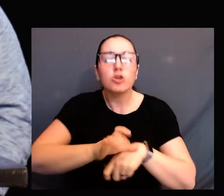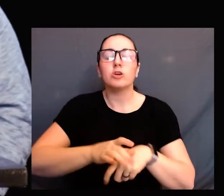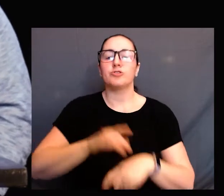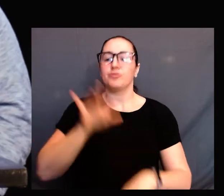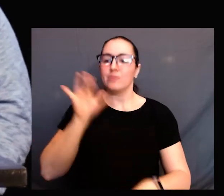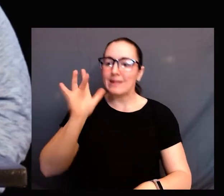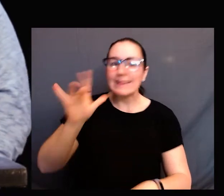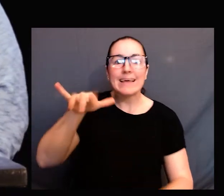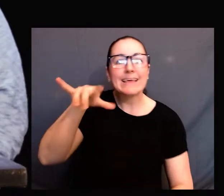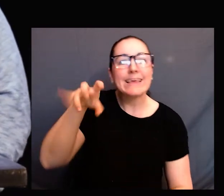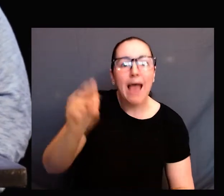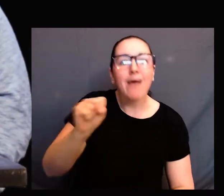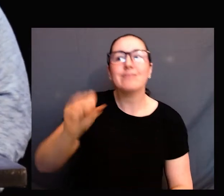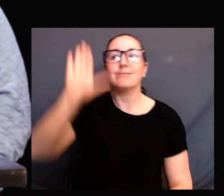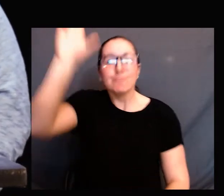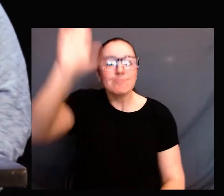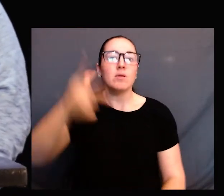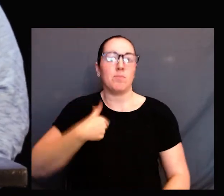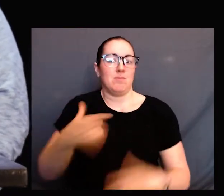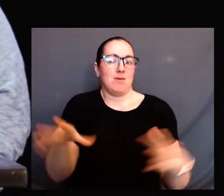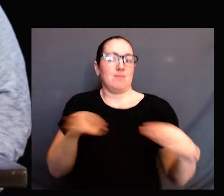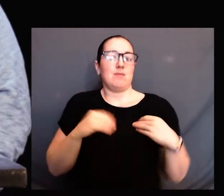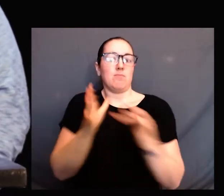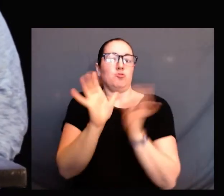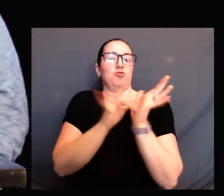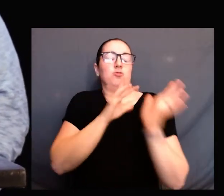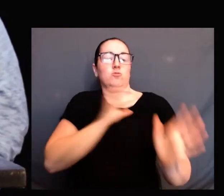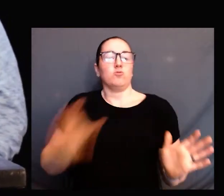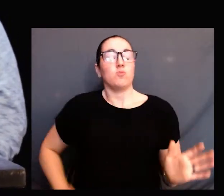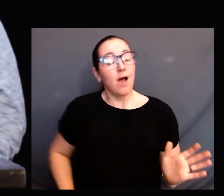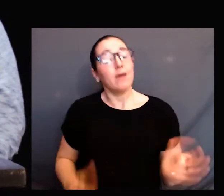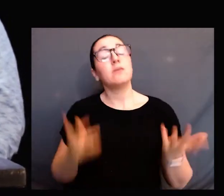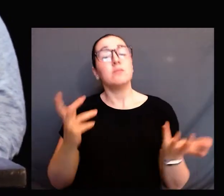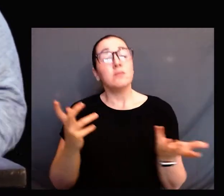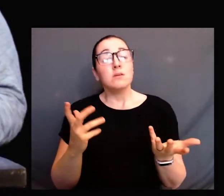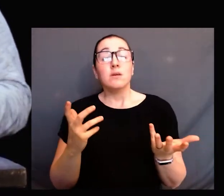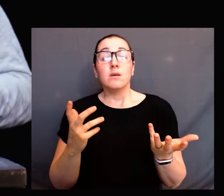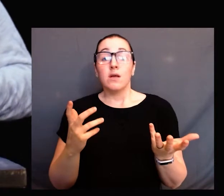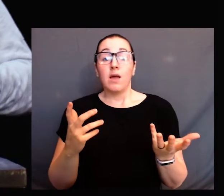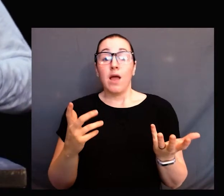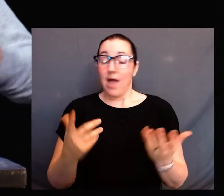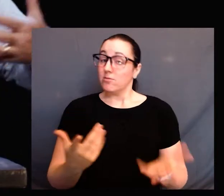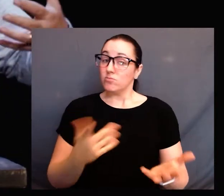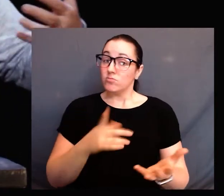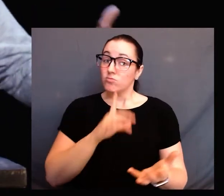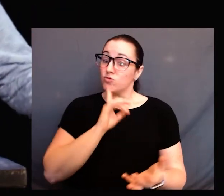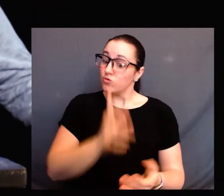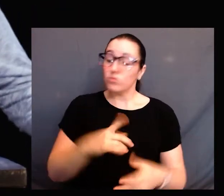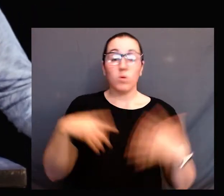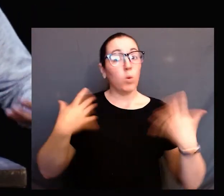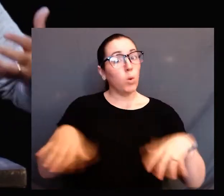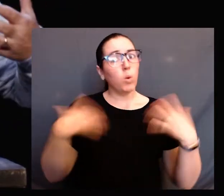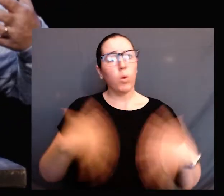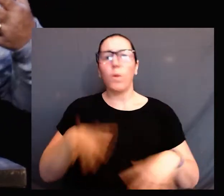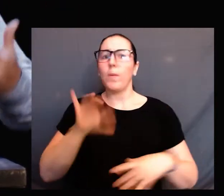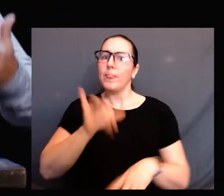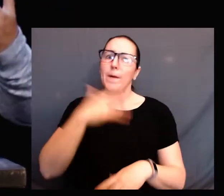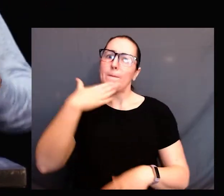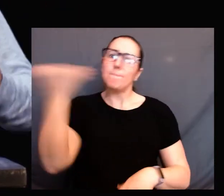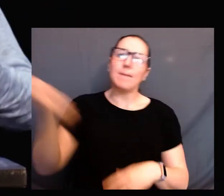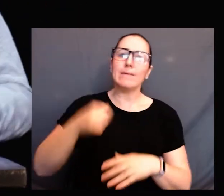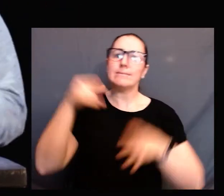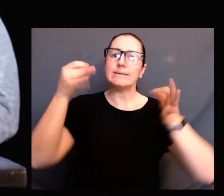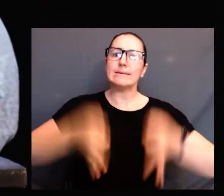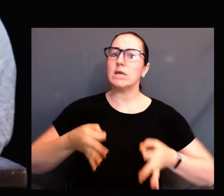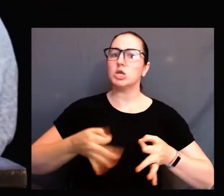say yes to Jesus. They click the button online that says, yes, today I put my trust in Jesus. And make no mistake, that is by far